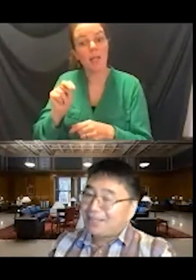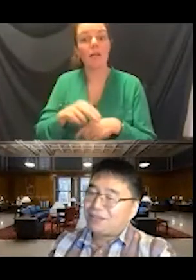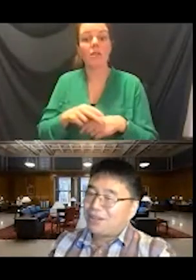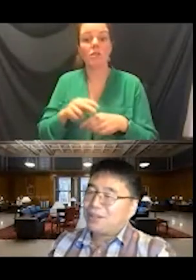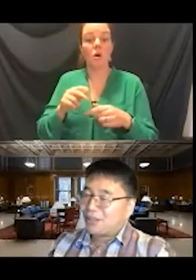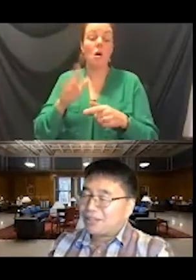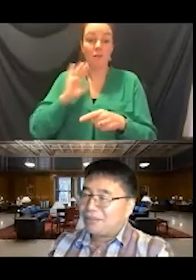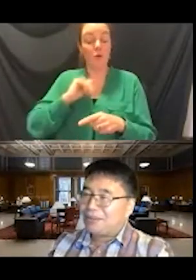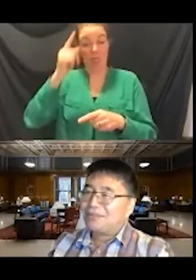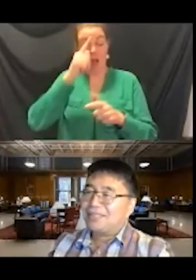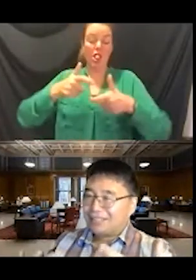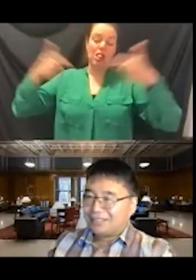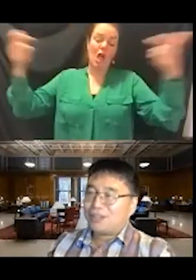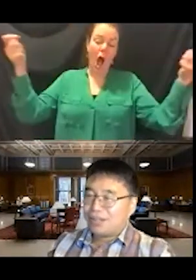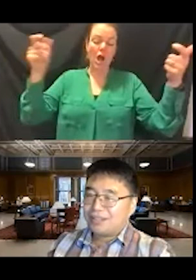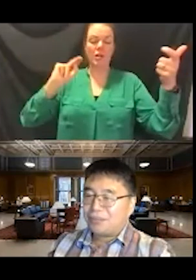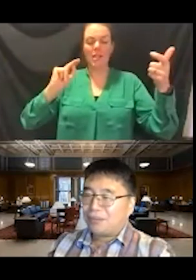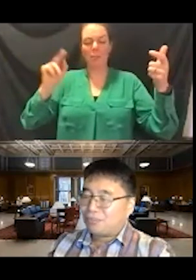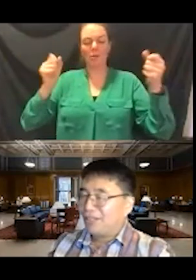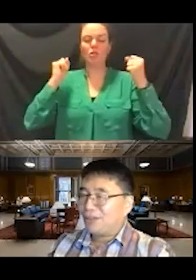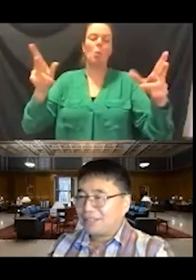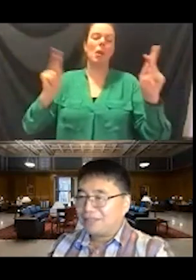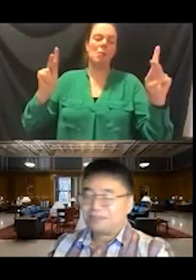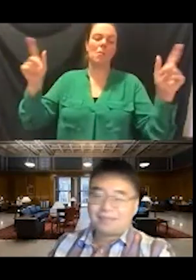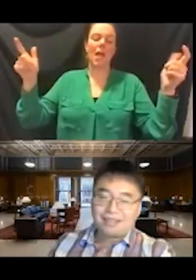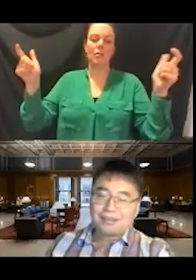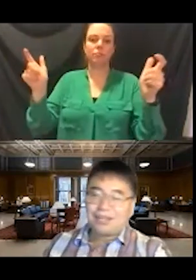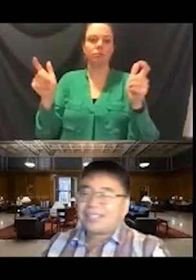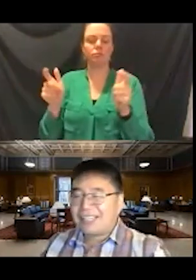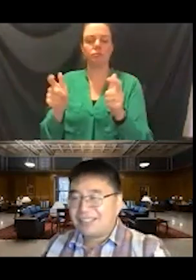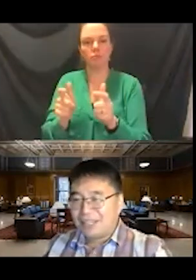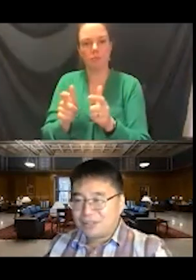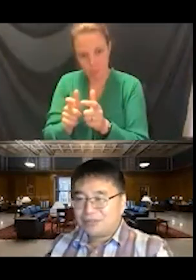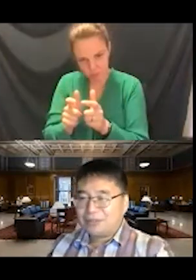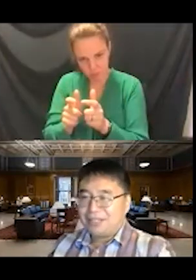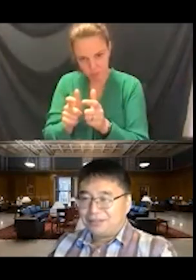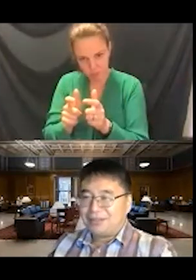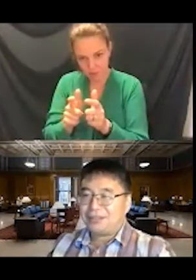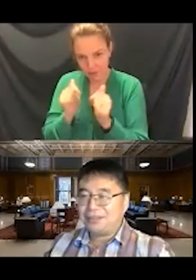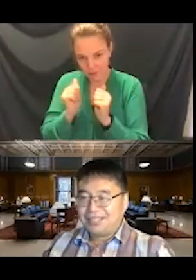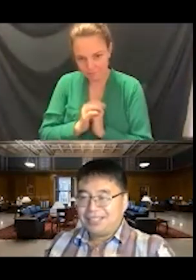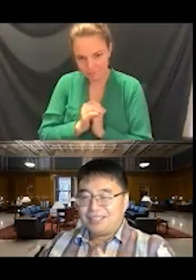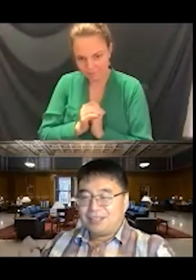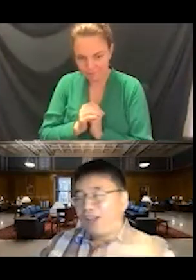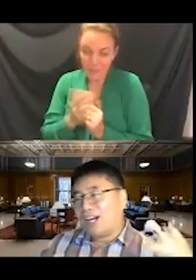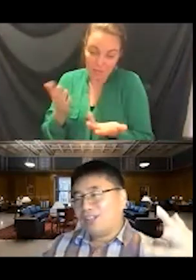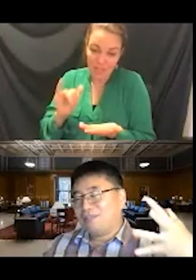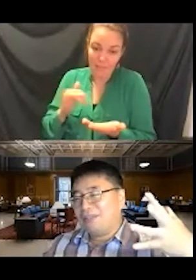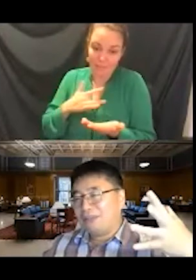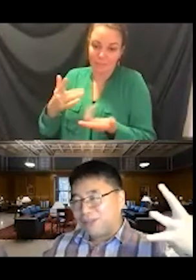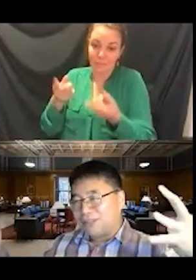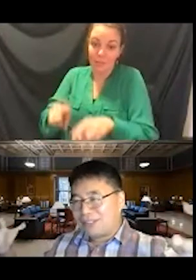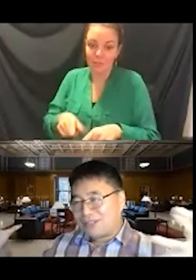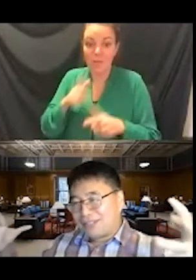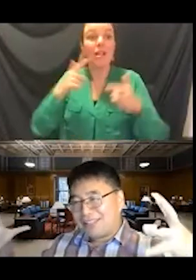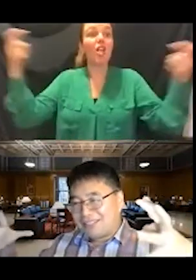seemed like a very large sample starts to get small pretty quickly. So that's kind of the nature of the beast, right? So it's large, but like